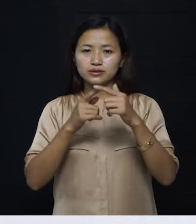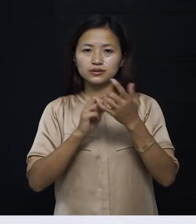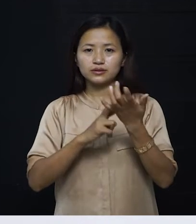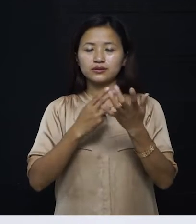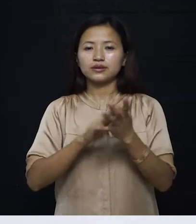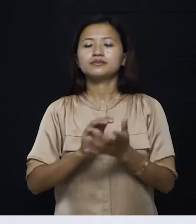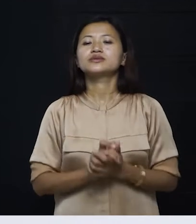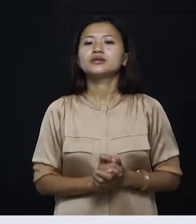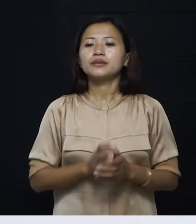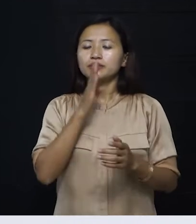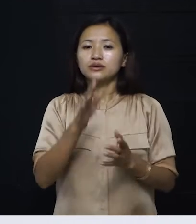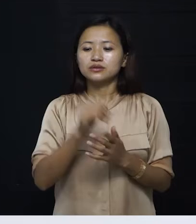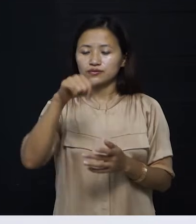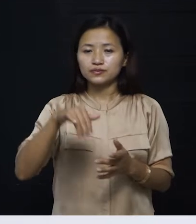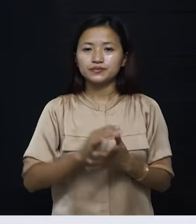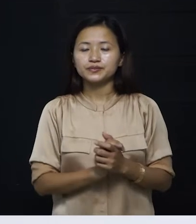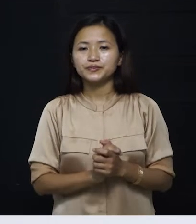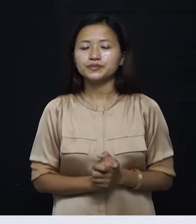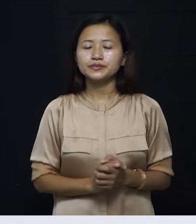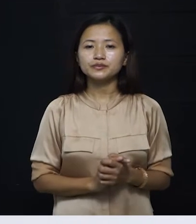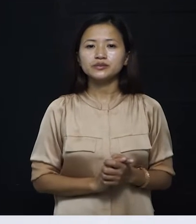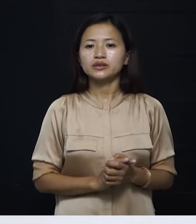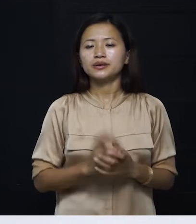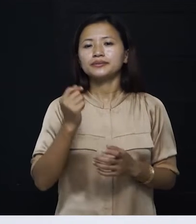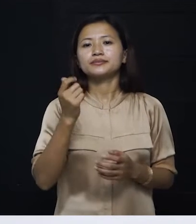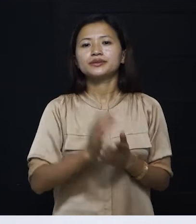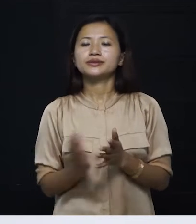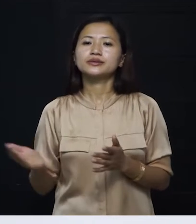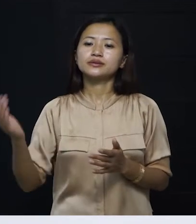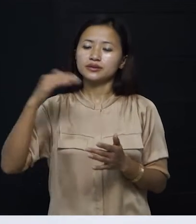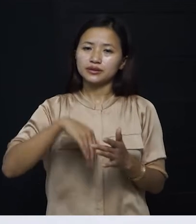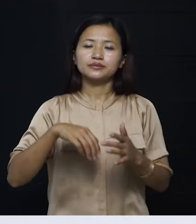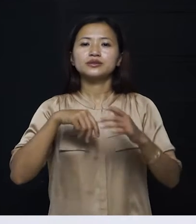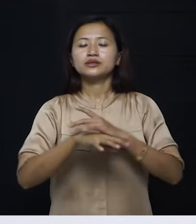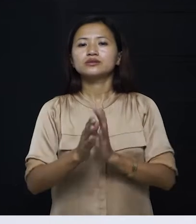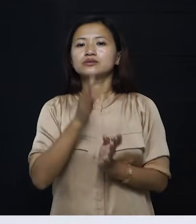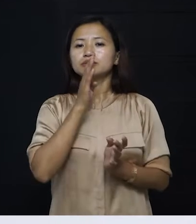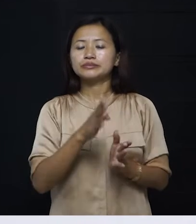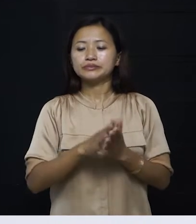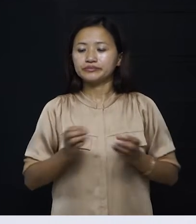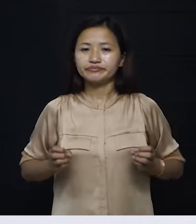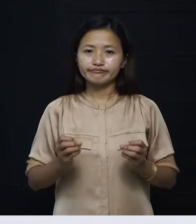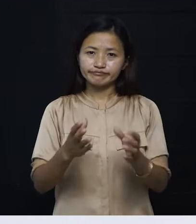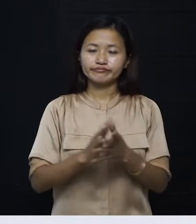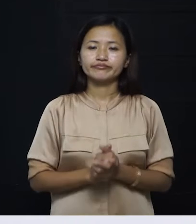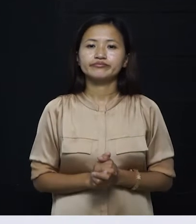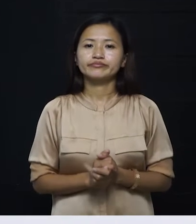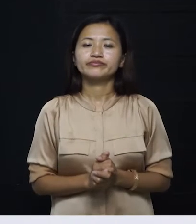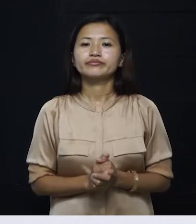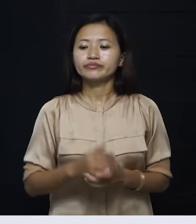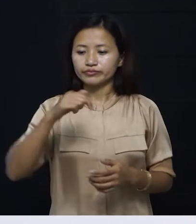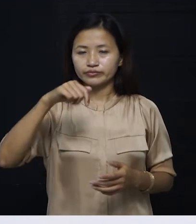system. And so because of this, okay, money came into being, okay, money came into being.